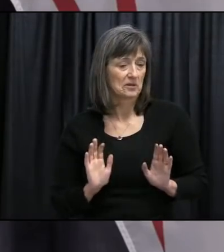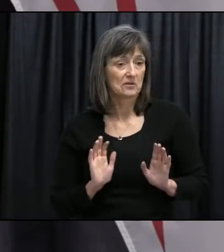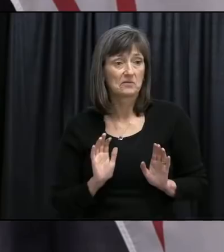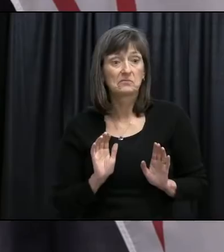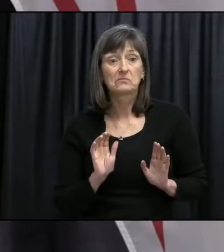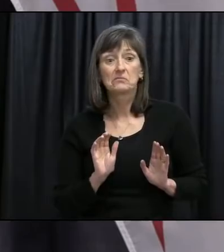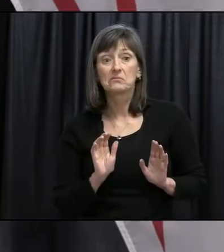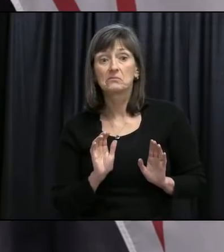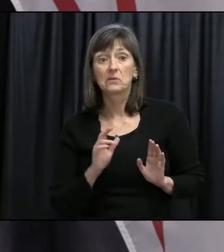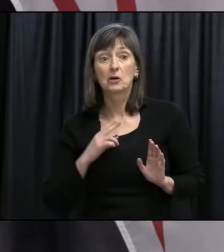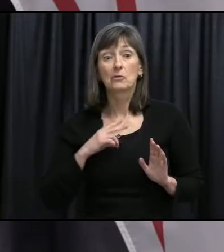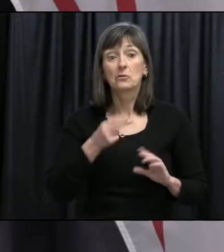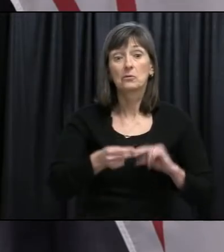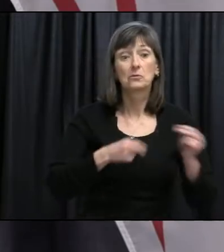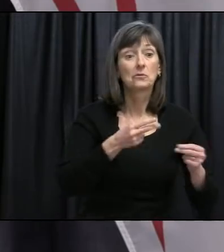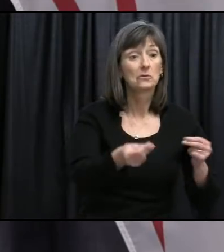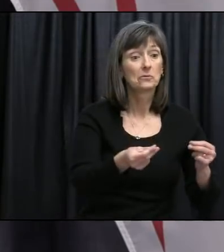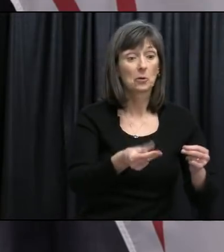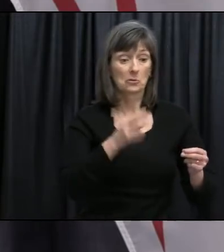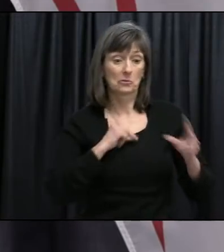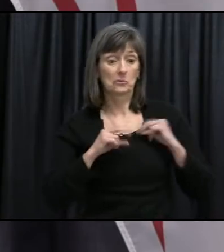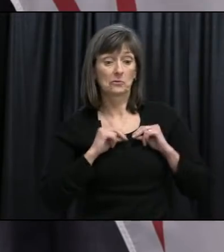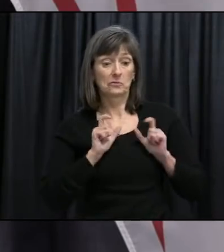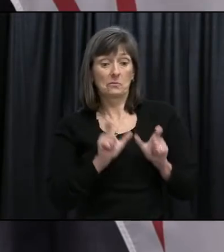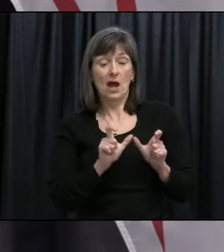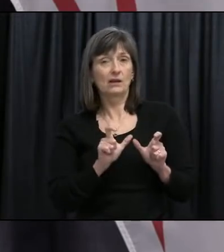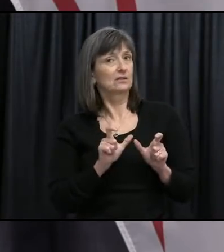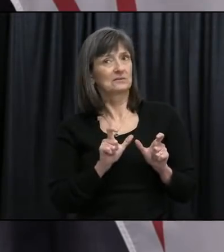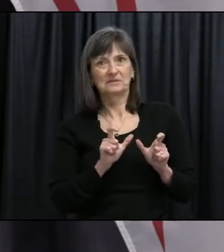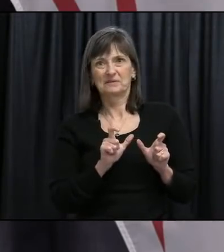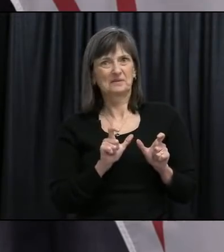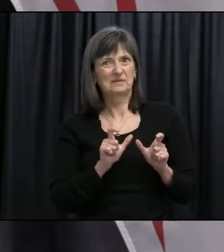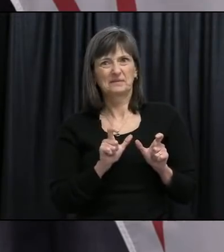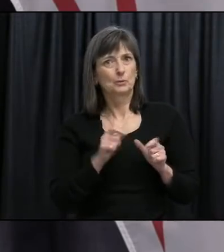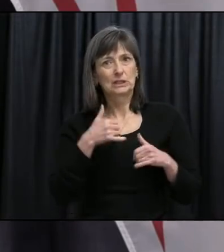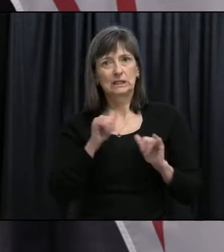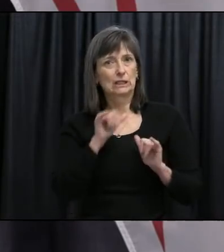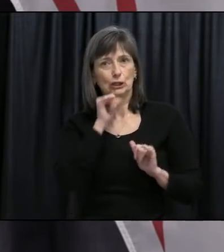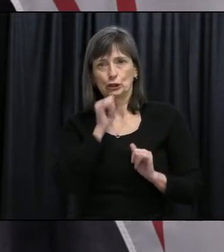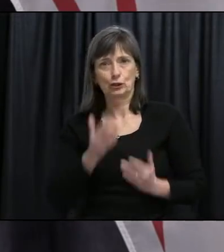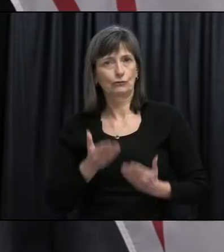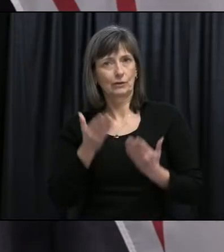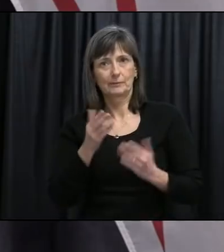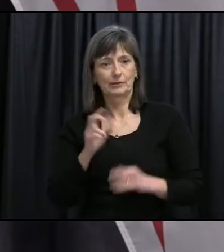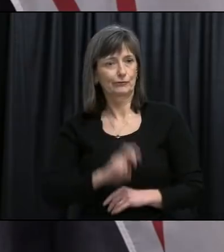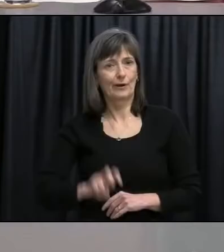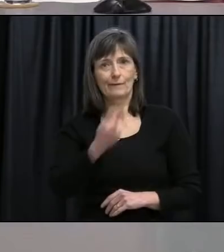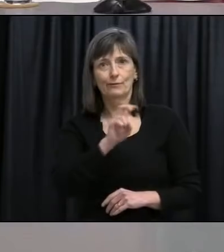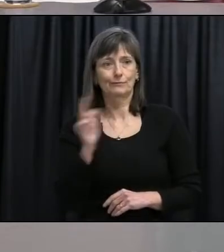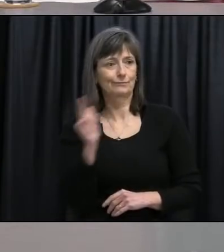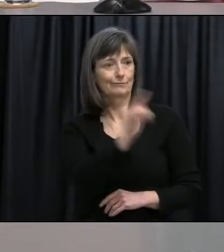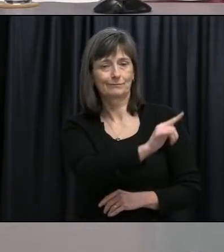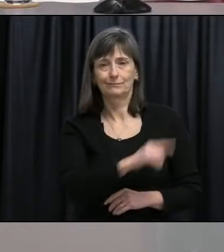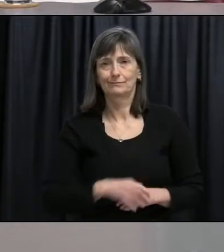would not be recommending non-essential travel if you're outside of the province.